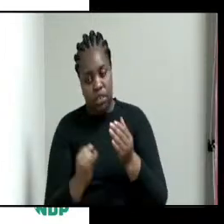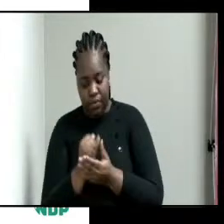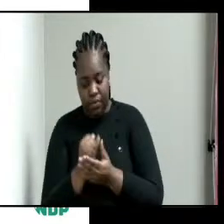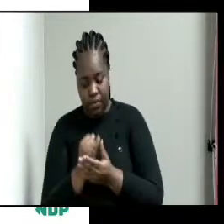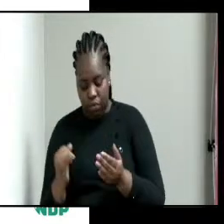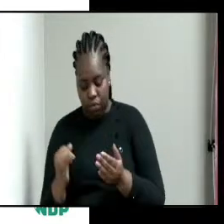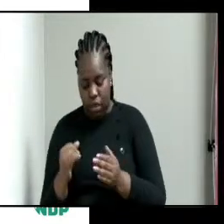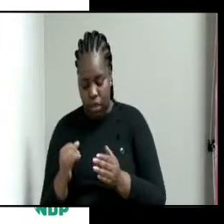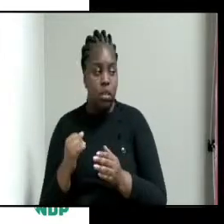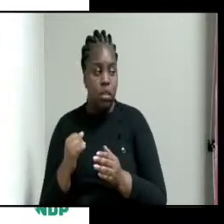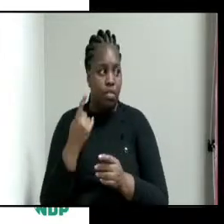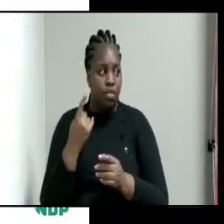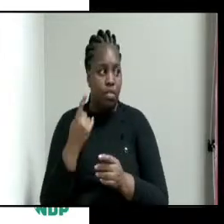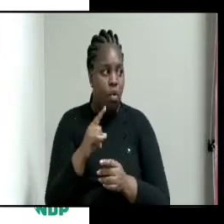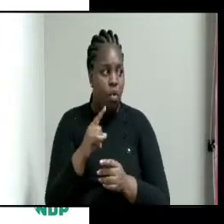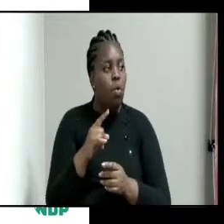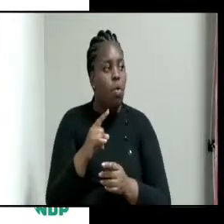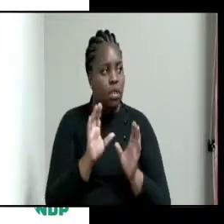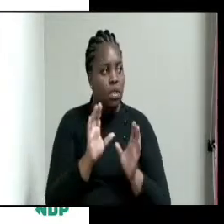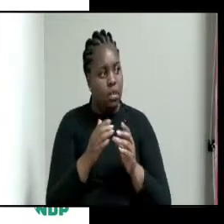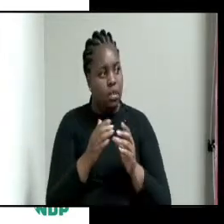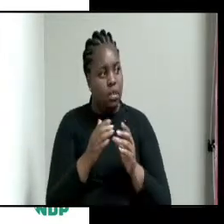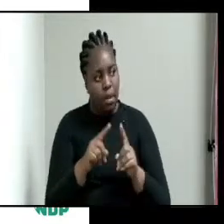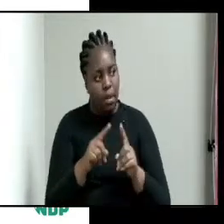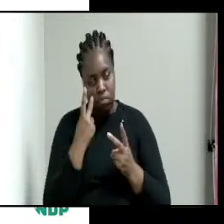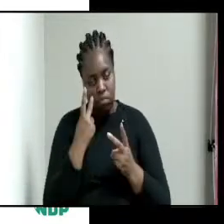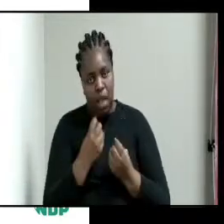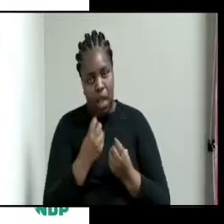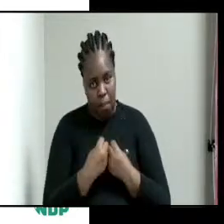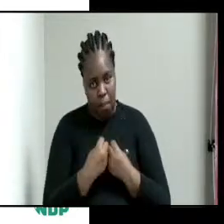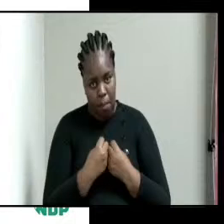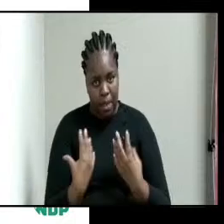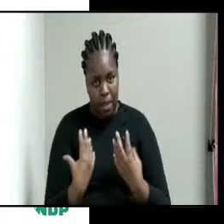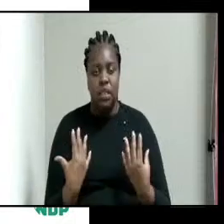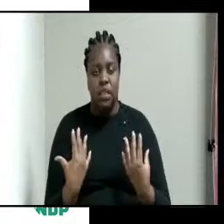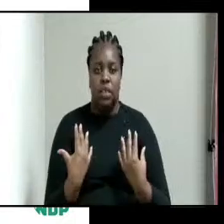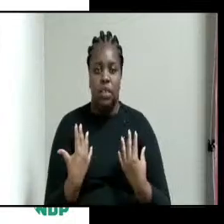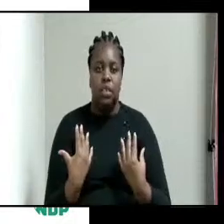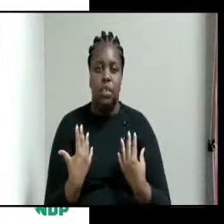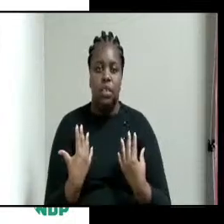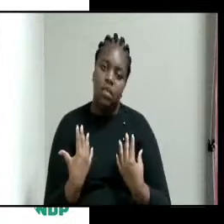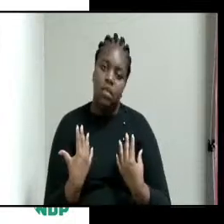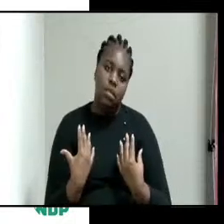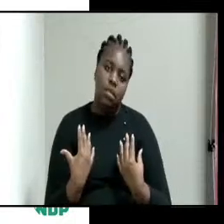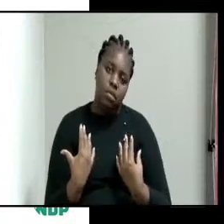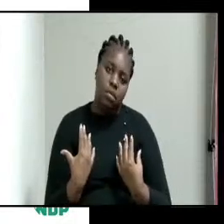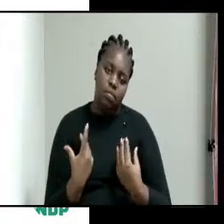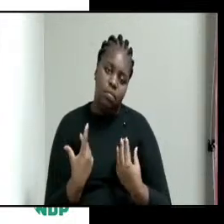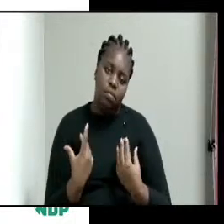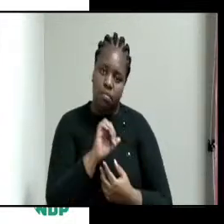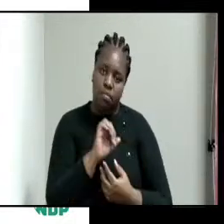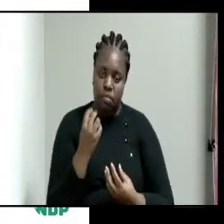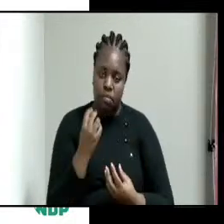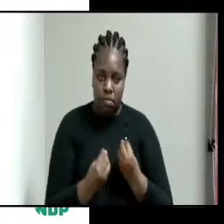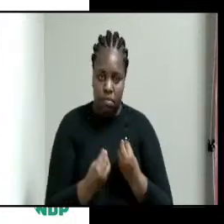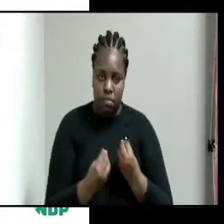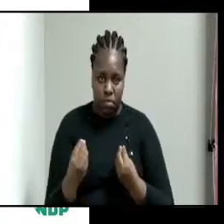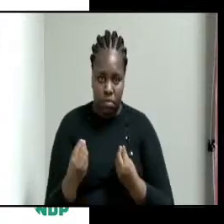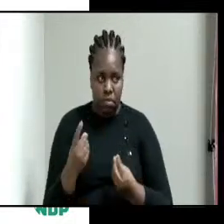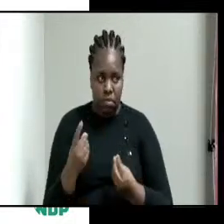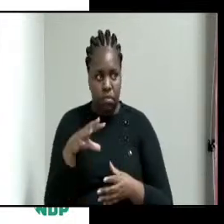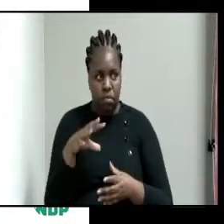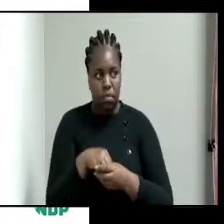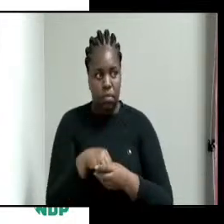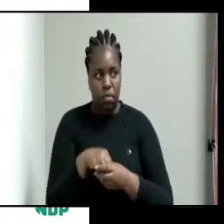individual dimensions or sectors, but we look at the number, how many of the dimensions are the children deprived